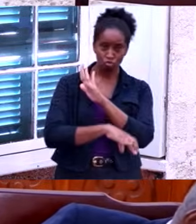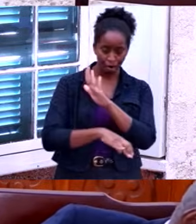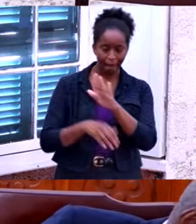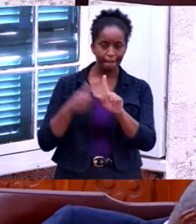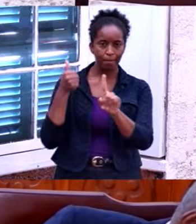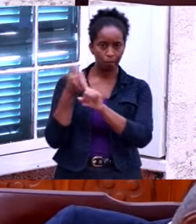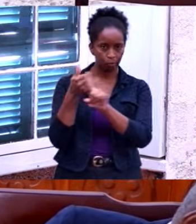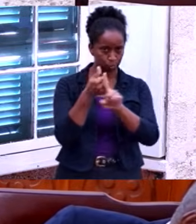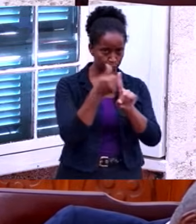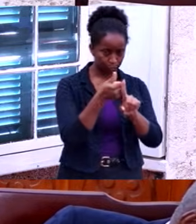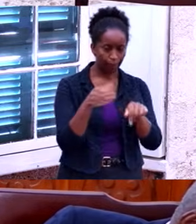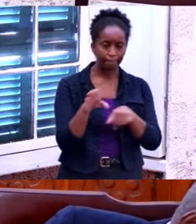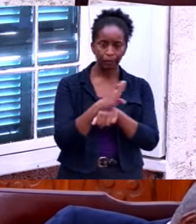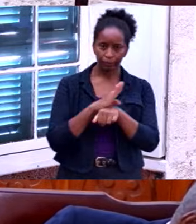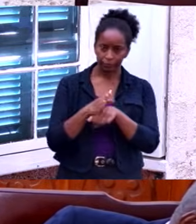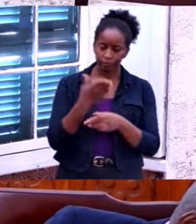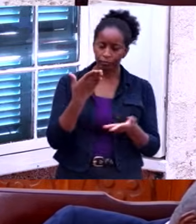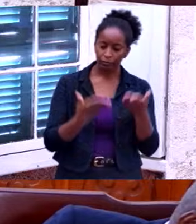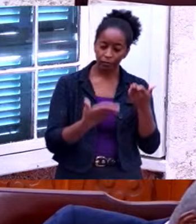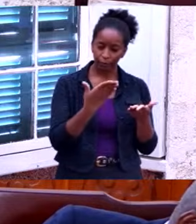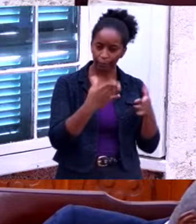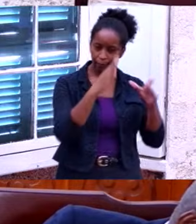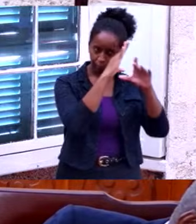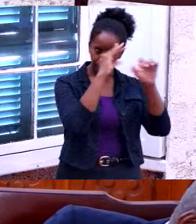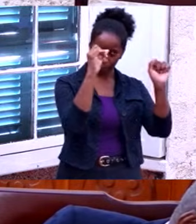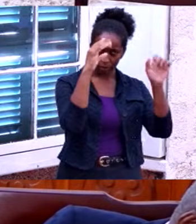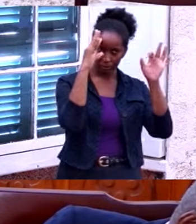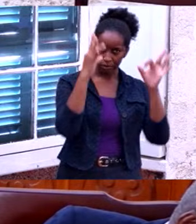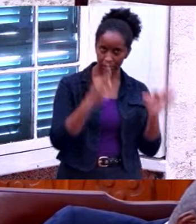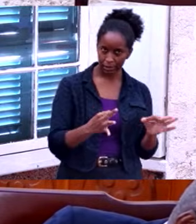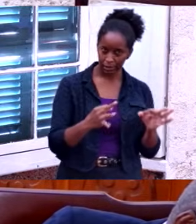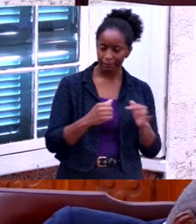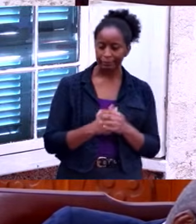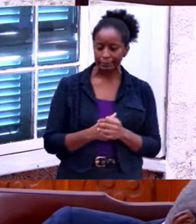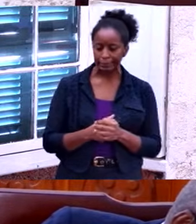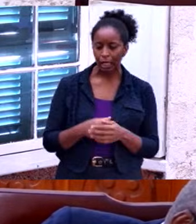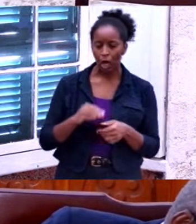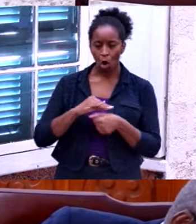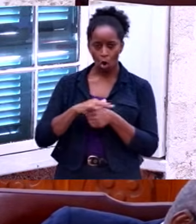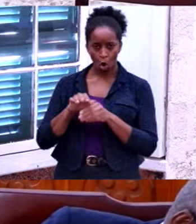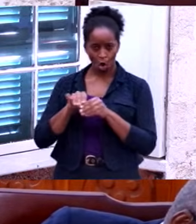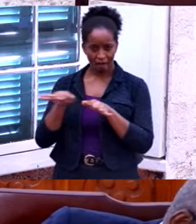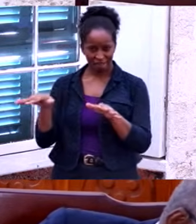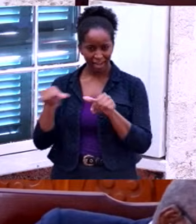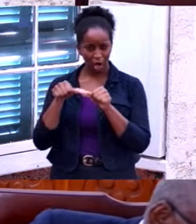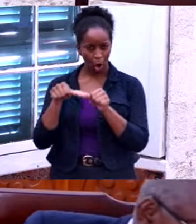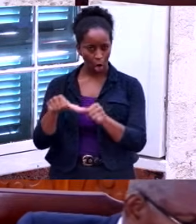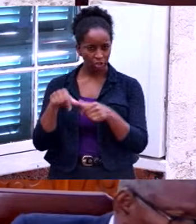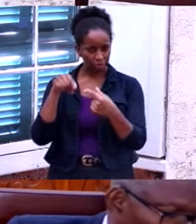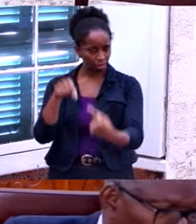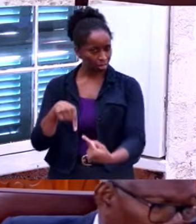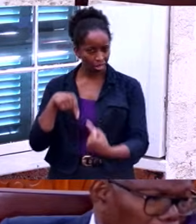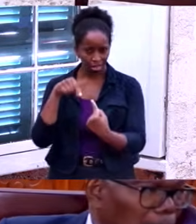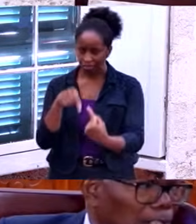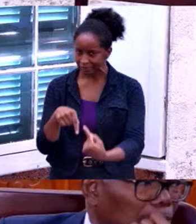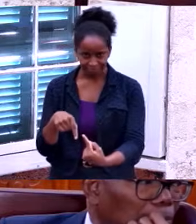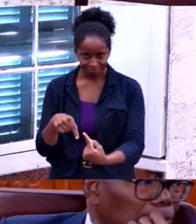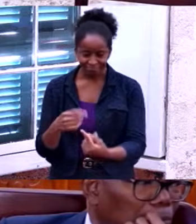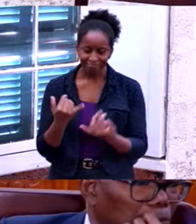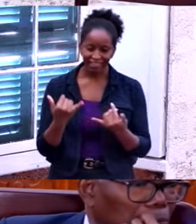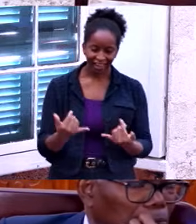attacks are a problem. I would like to change my senator. But the legislation,